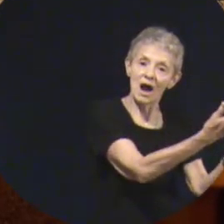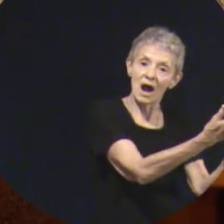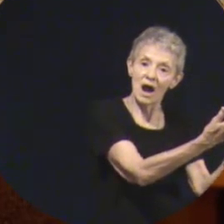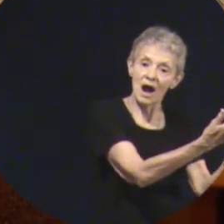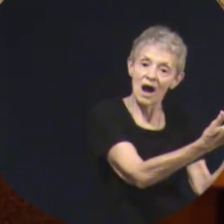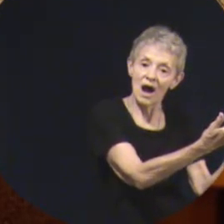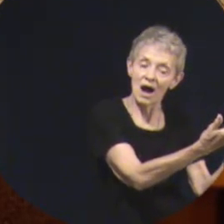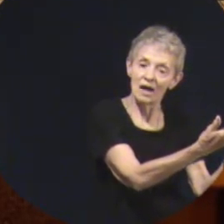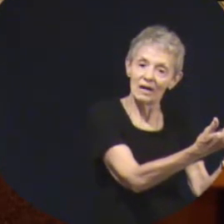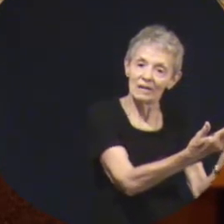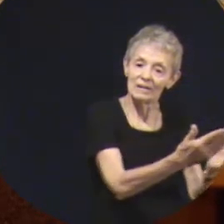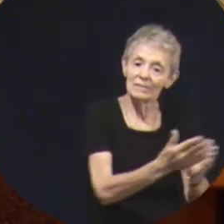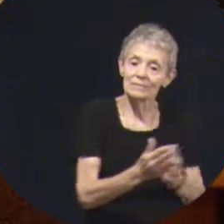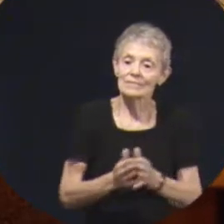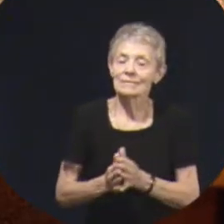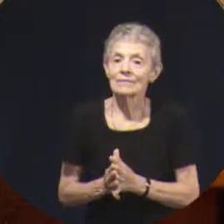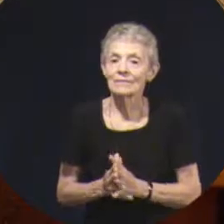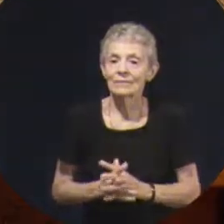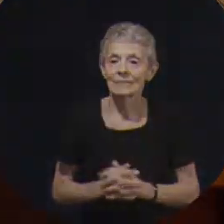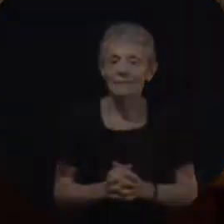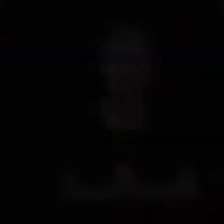alleluia.